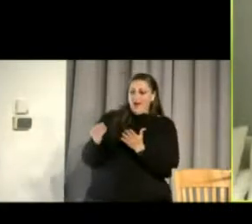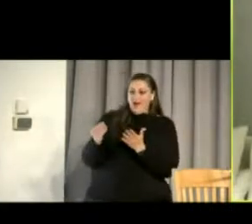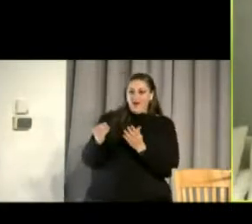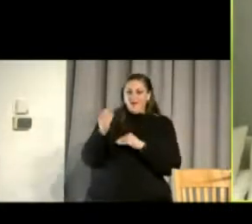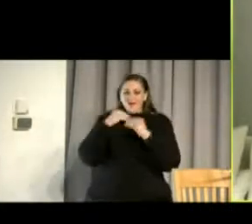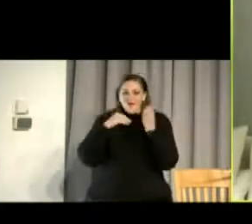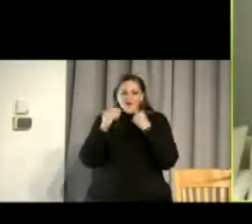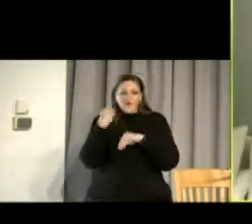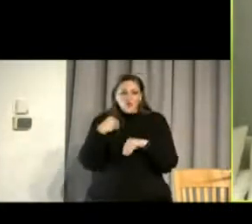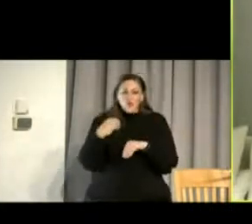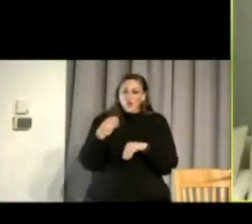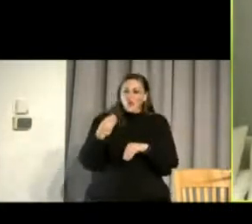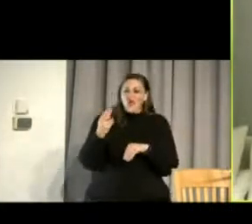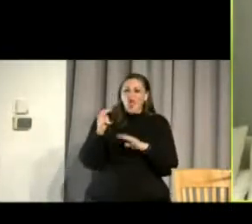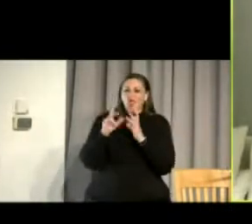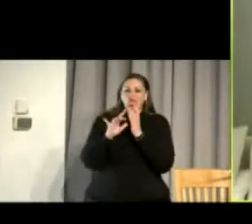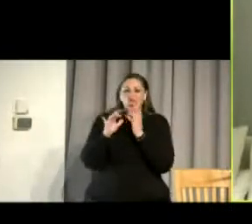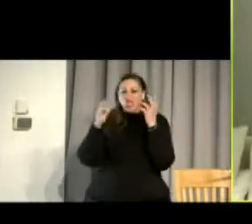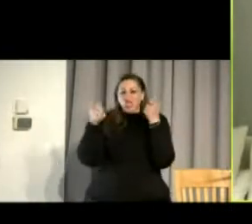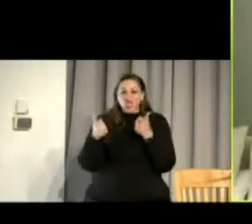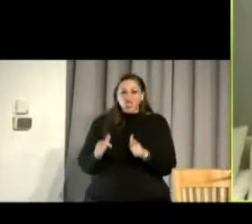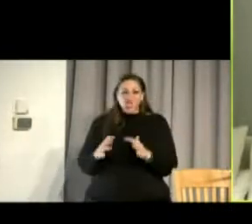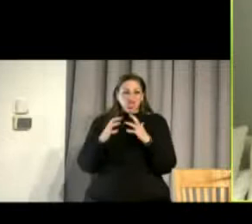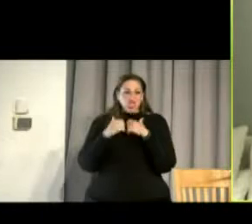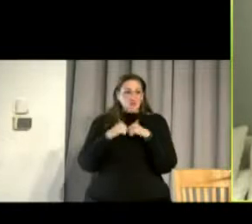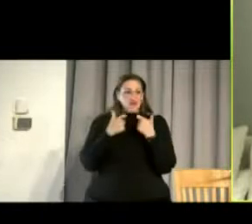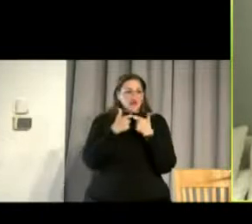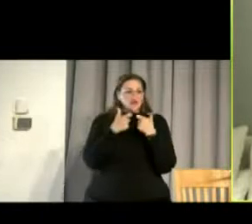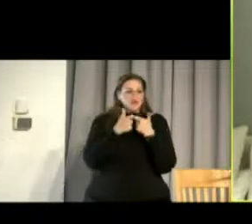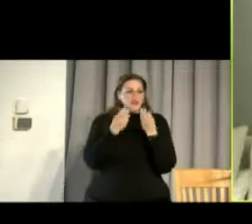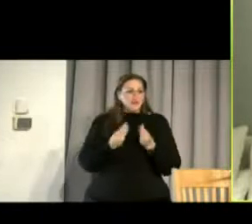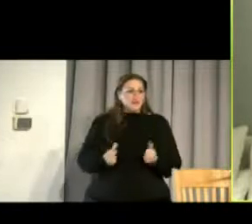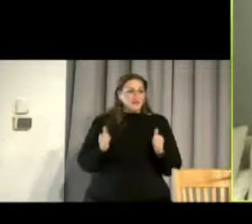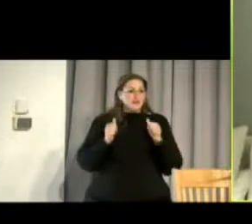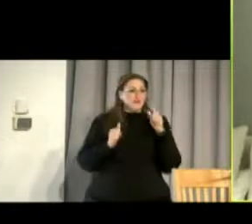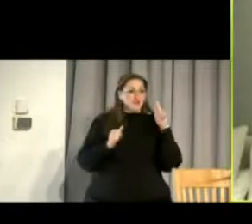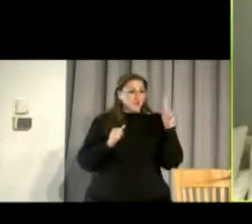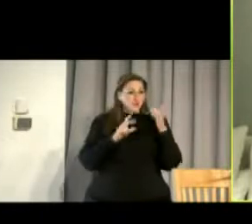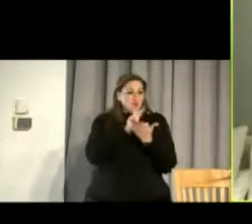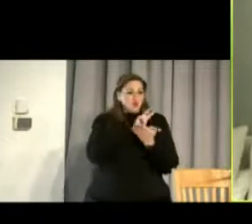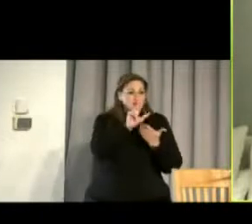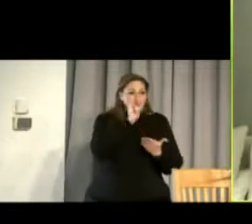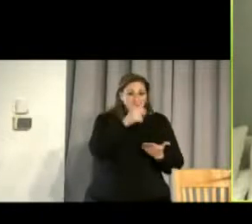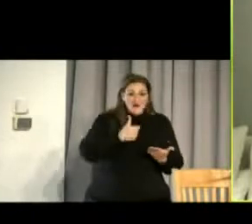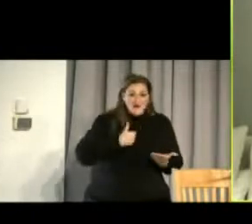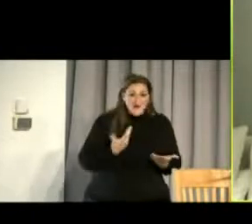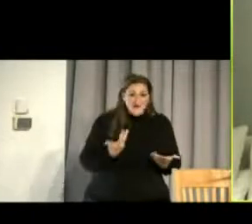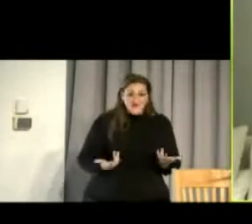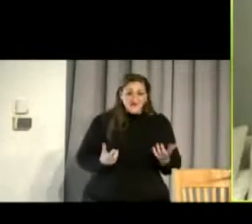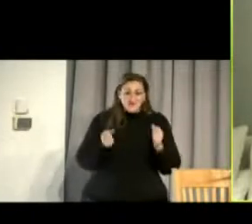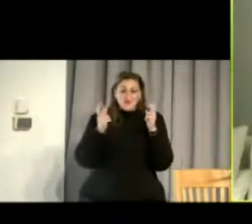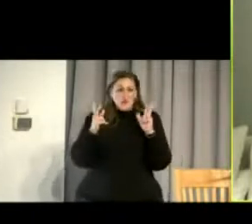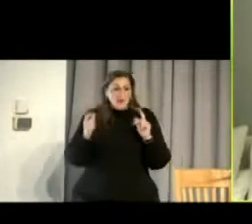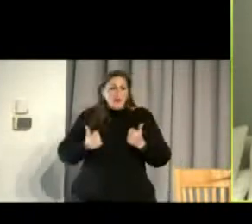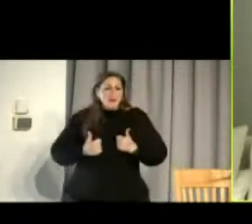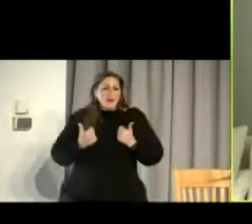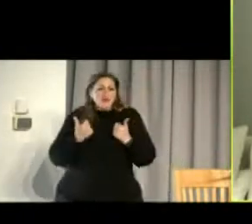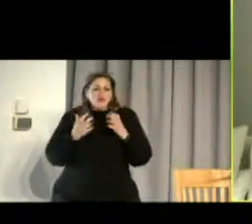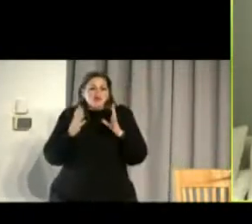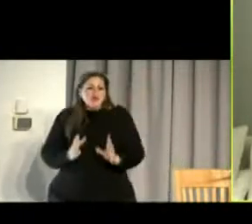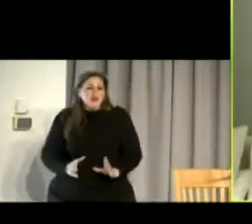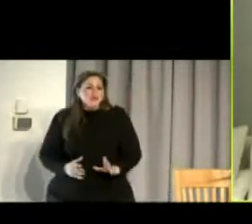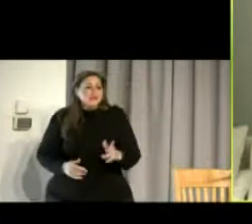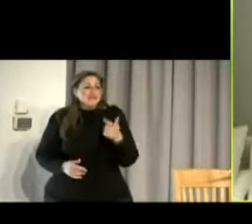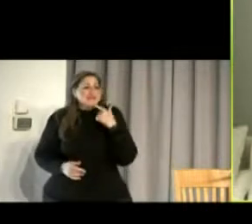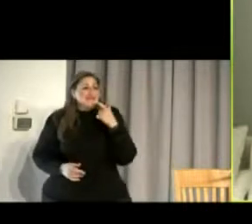that have gone bad because we didn't have electricity for 3 weeks, right? So many residents, that's all they said is, can you just